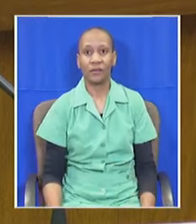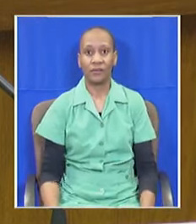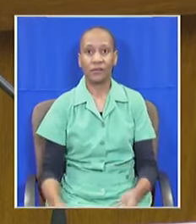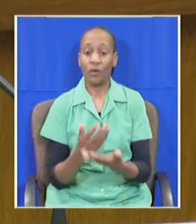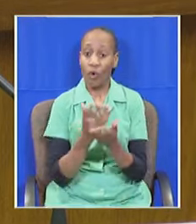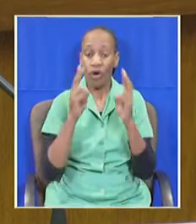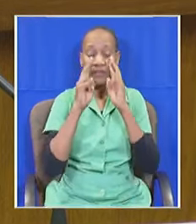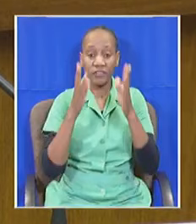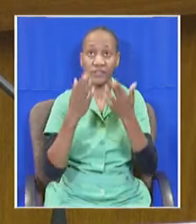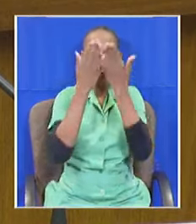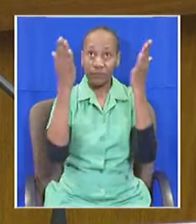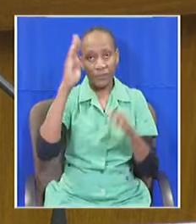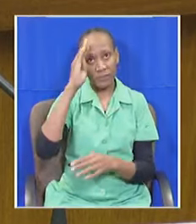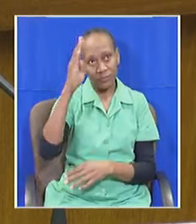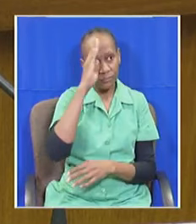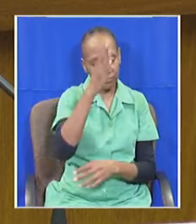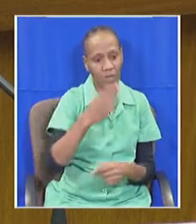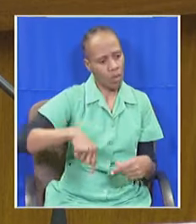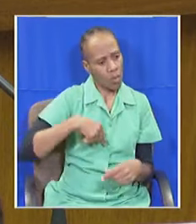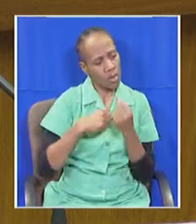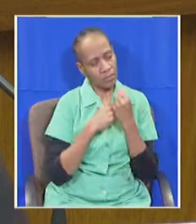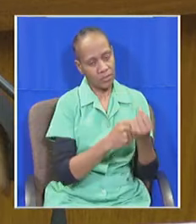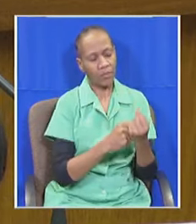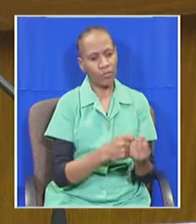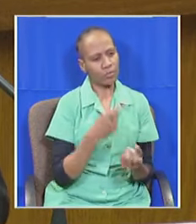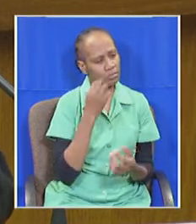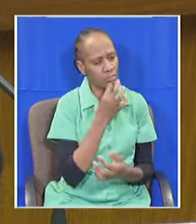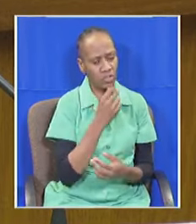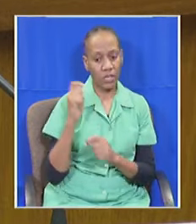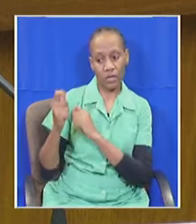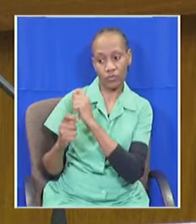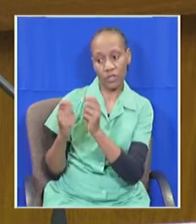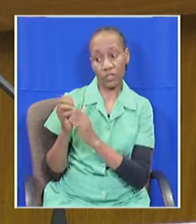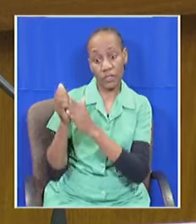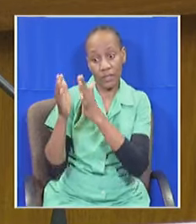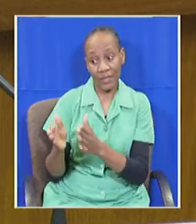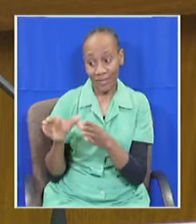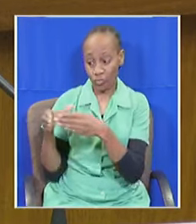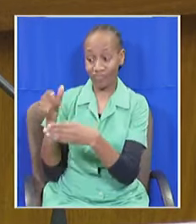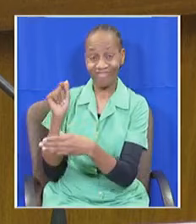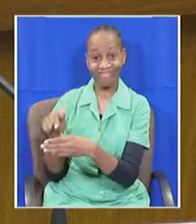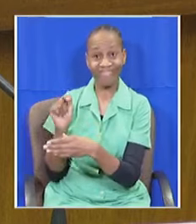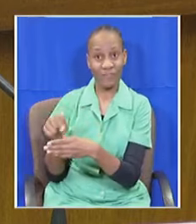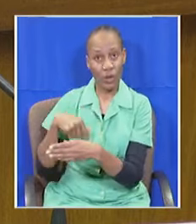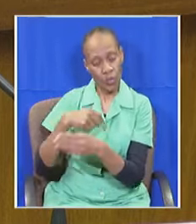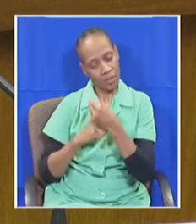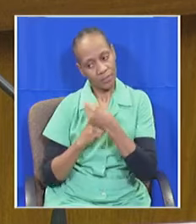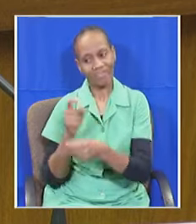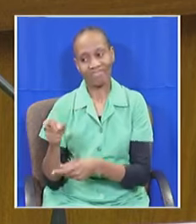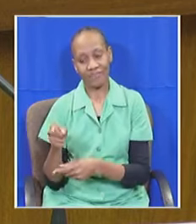ukuthi iqhaza lobuholi bendabuko njengoba libhaliwe ku section 211 no